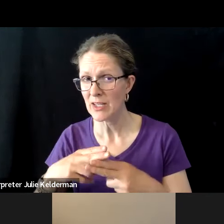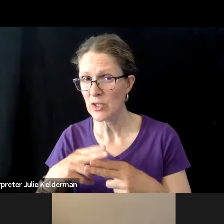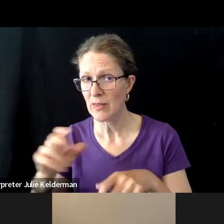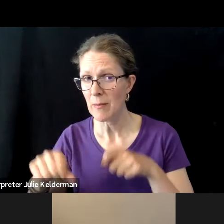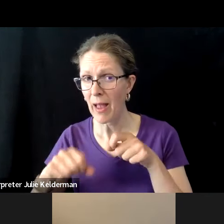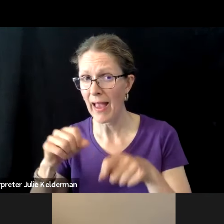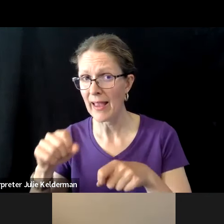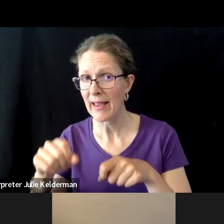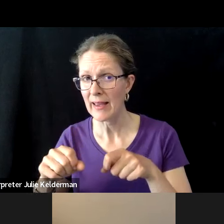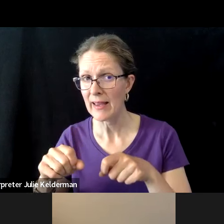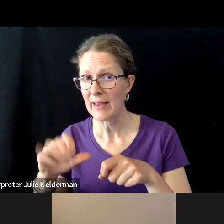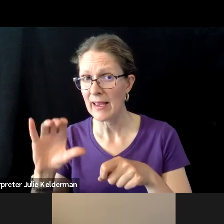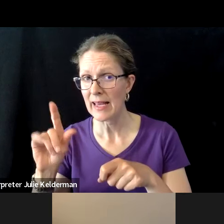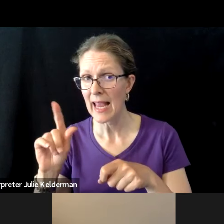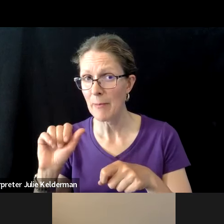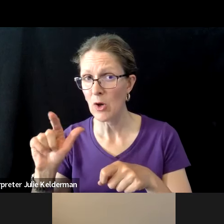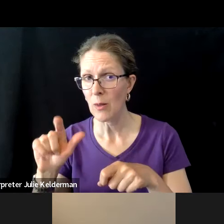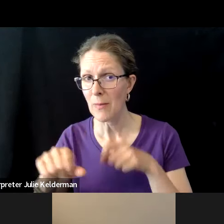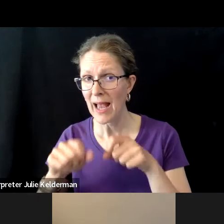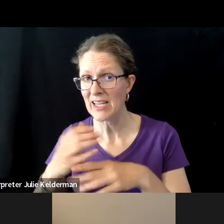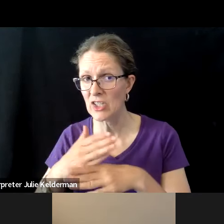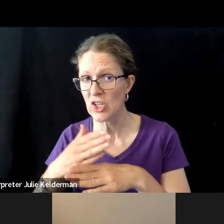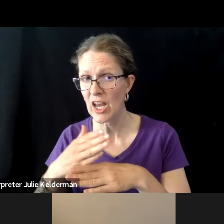like capital bike share query, etc.